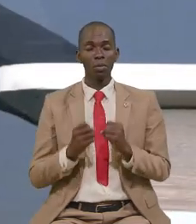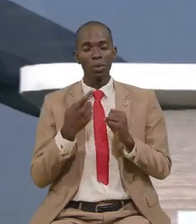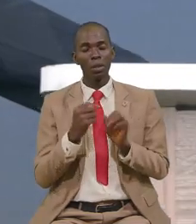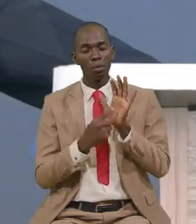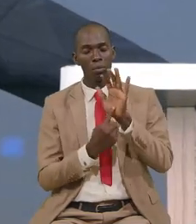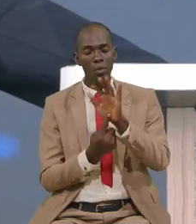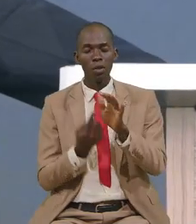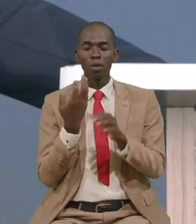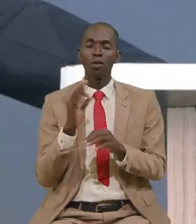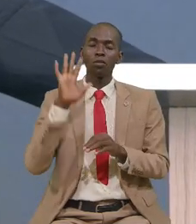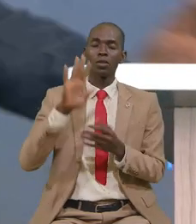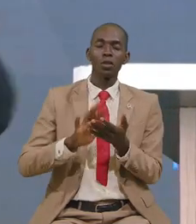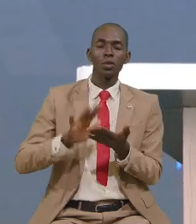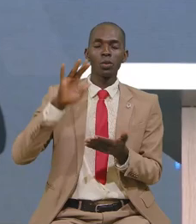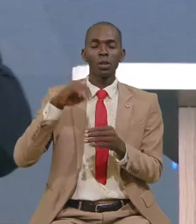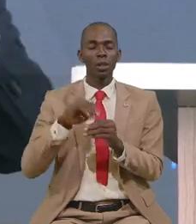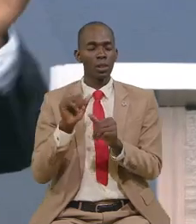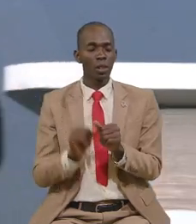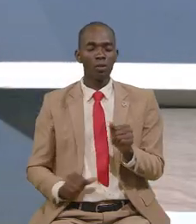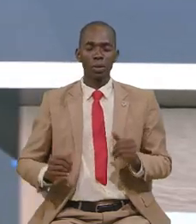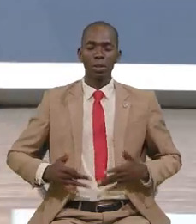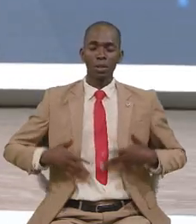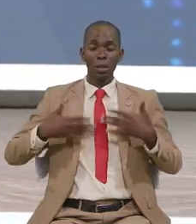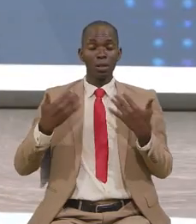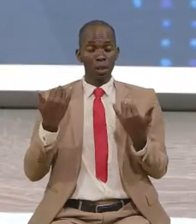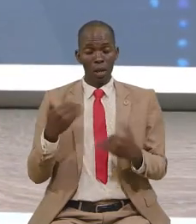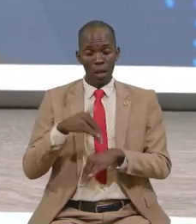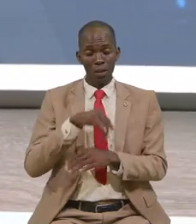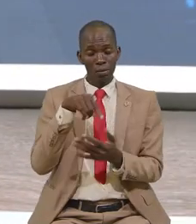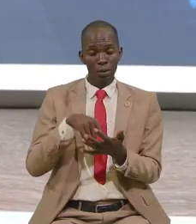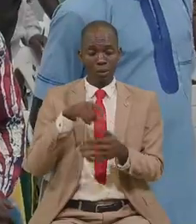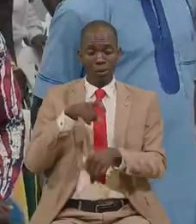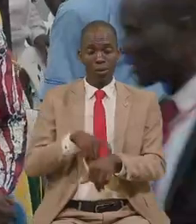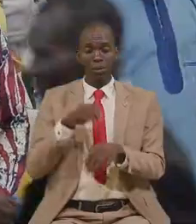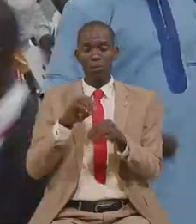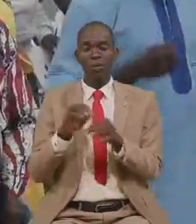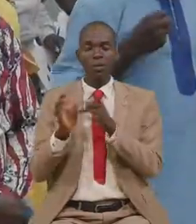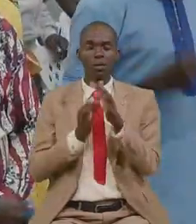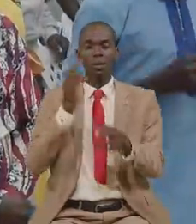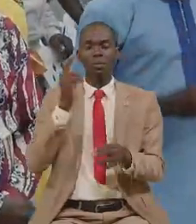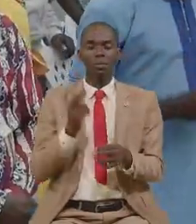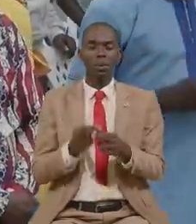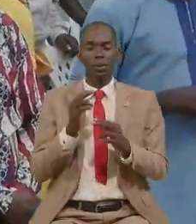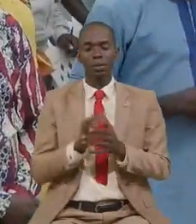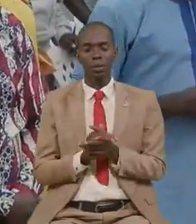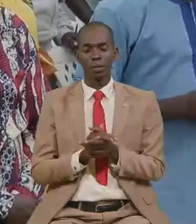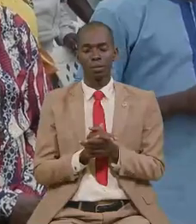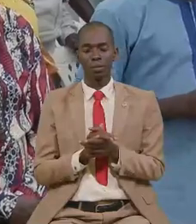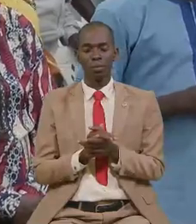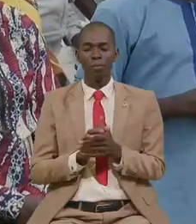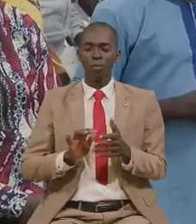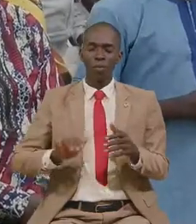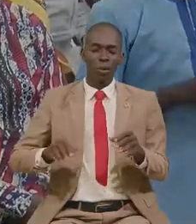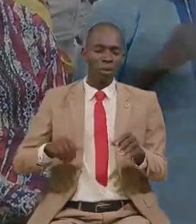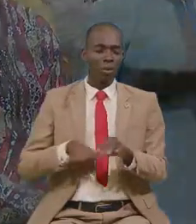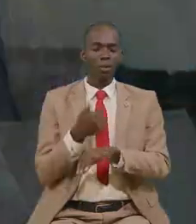your glory in every life, even at this time, in Jesus' name. Confirm it in